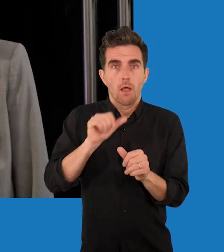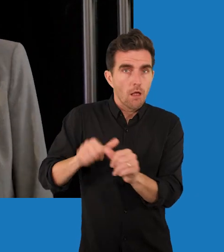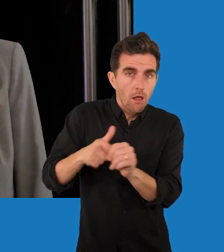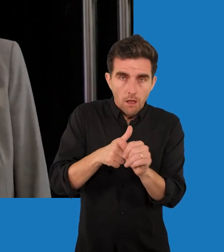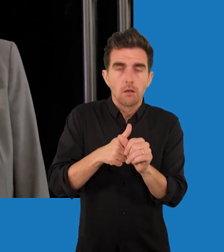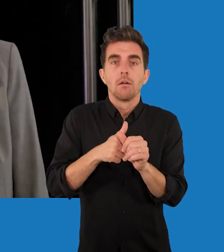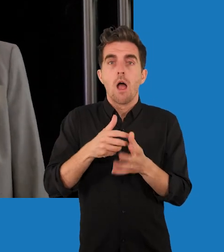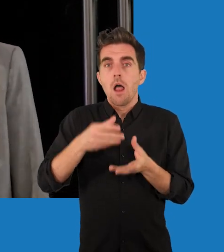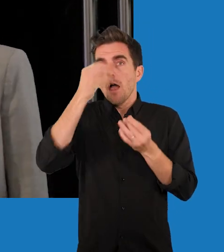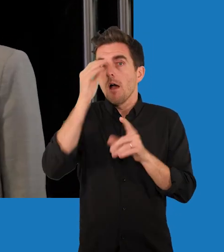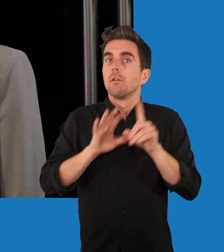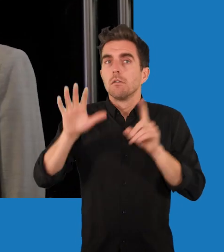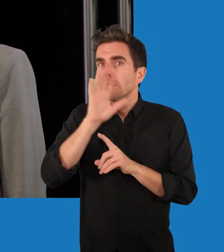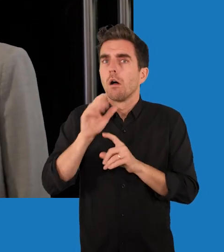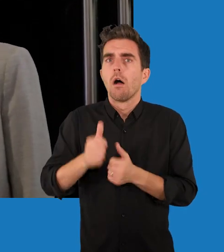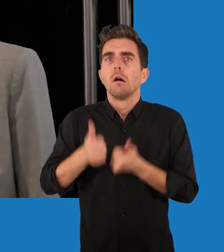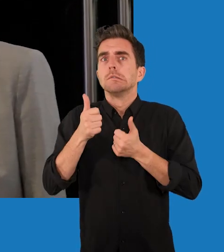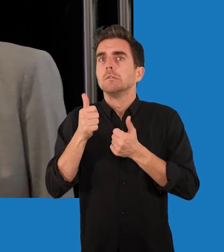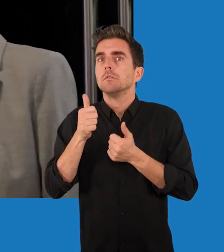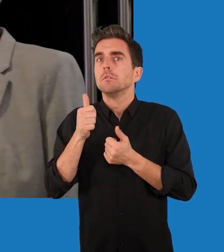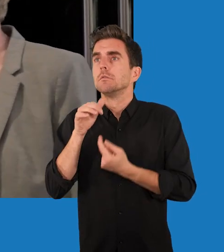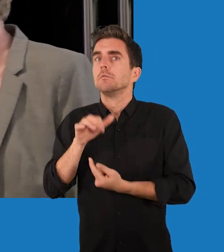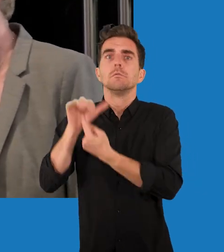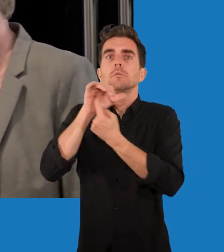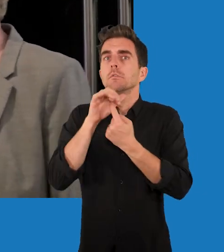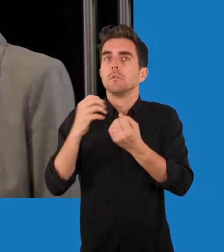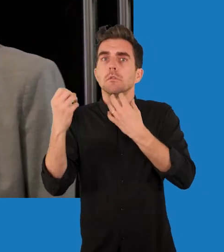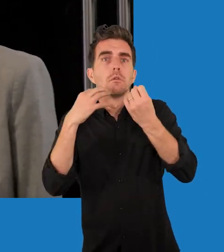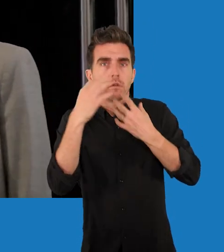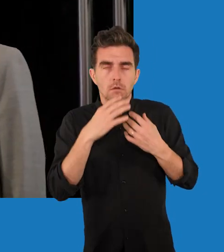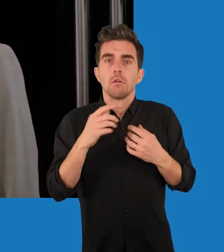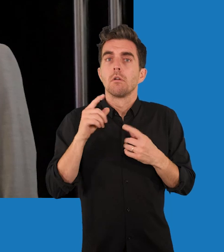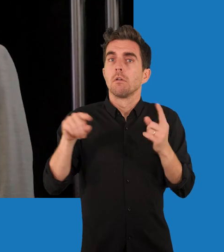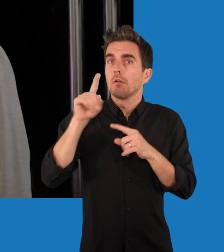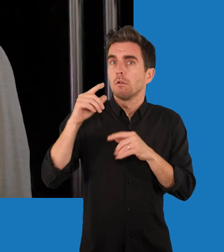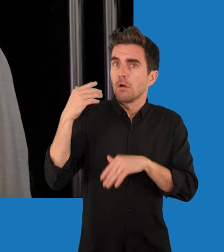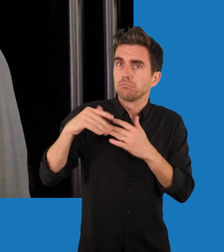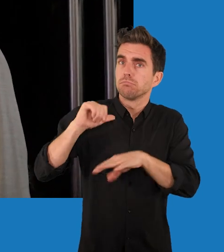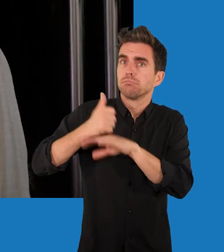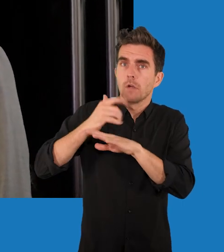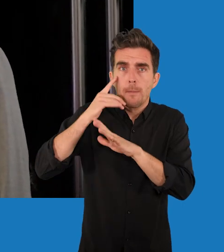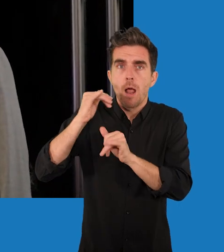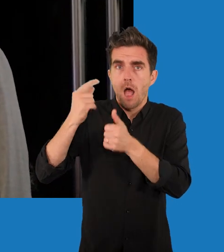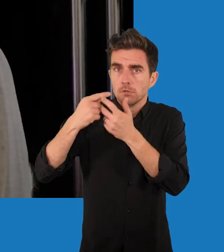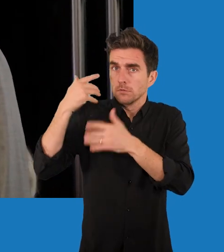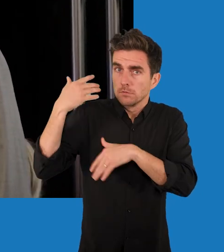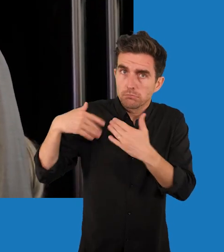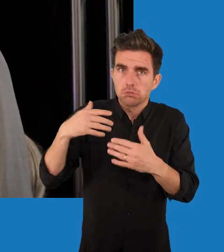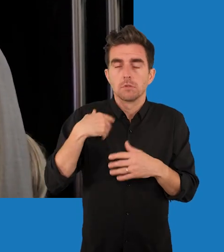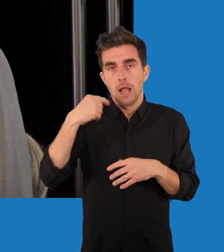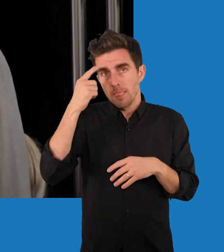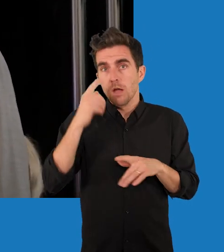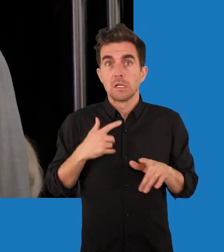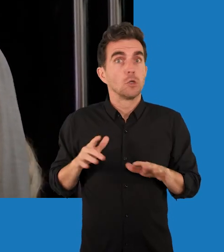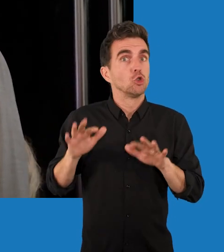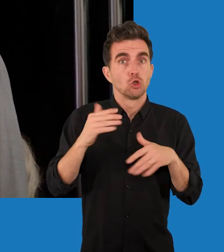hubs. Also learning across the country with some of the centres of excellence of where places have started their pilots. I